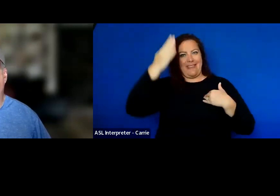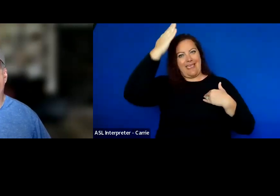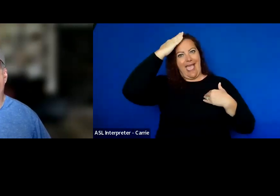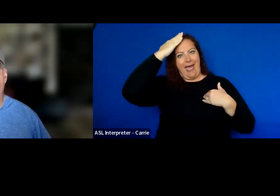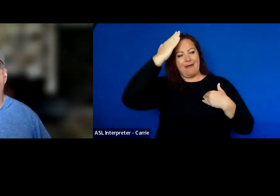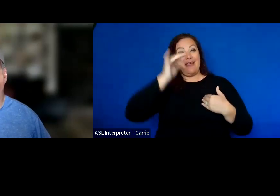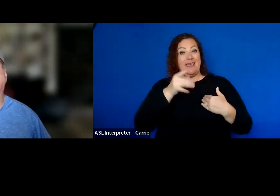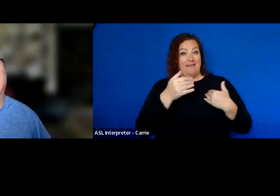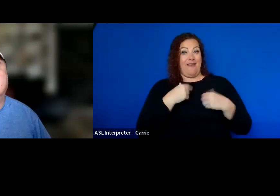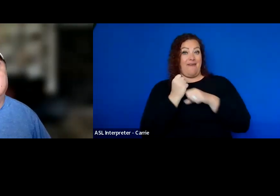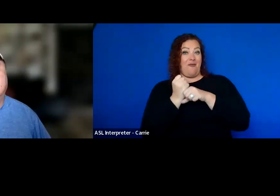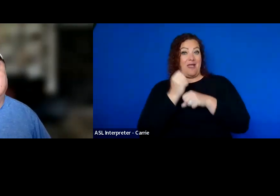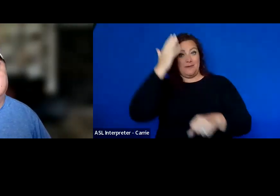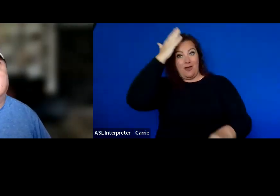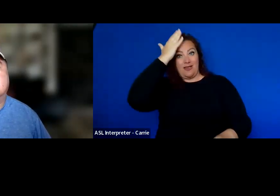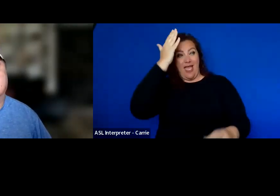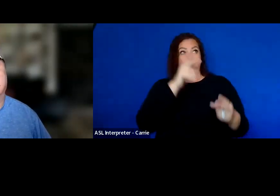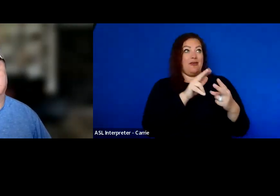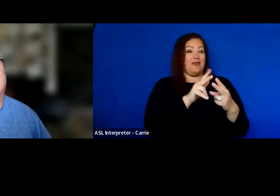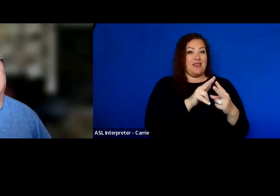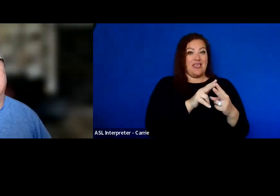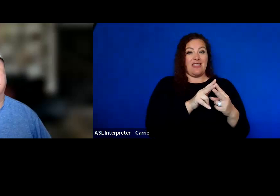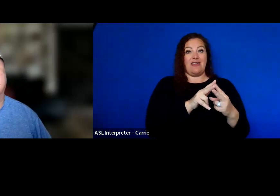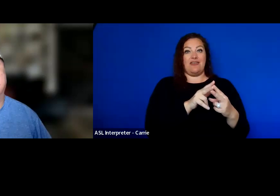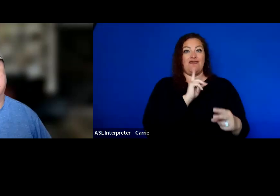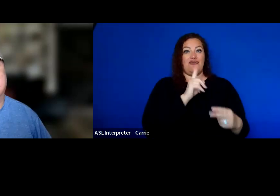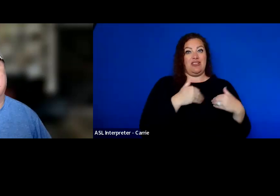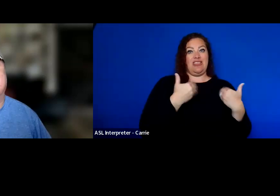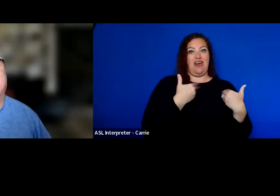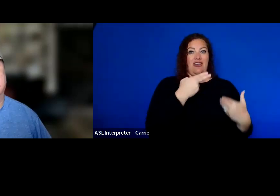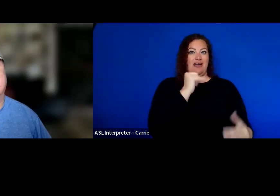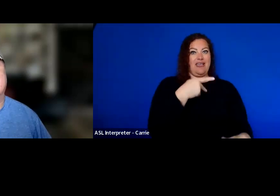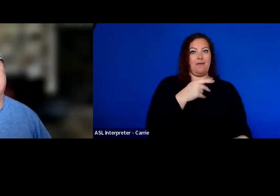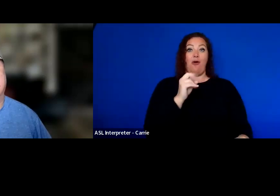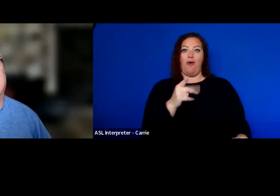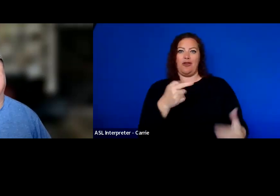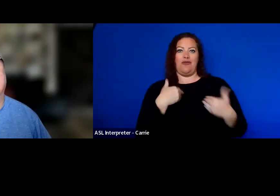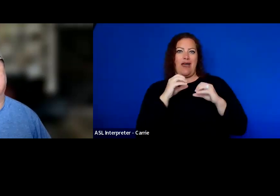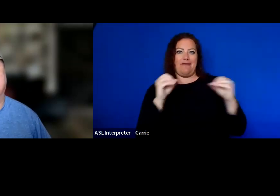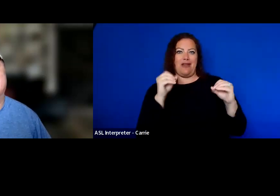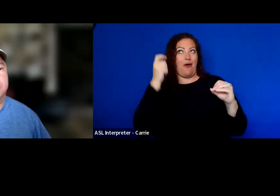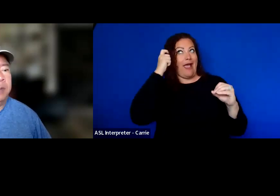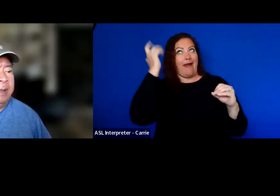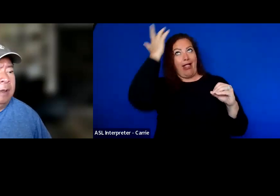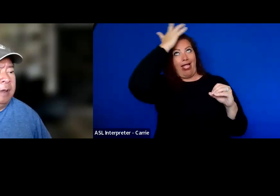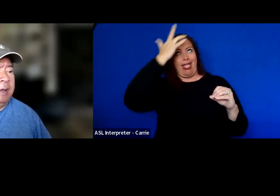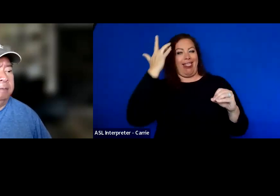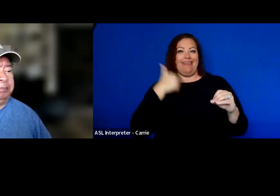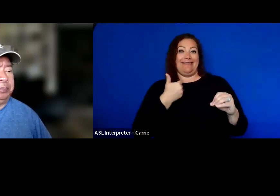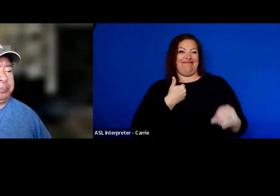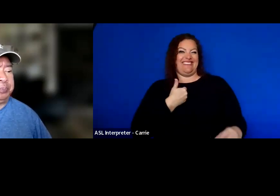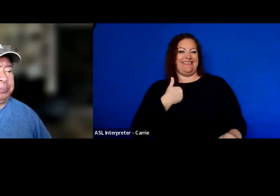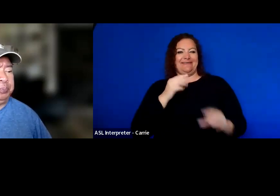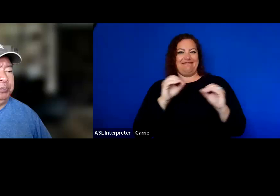you wear a baseball cap, it's either you're real young and hip, or you don't have hair. So I think I don't have the hair part.